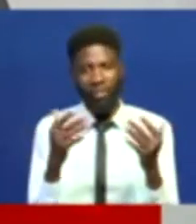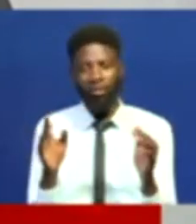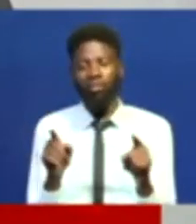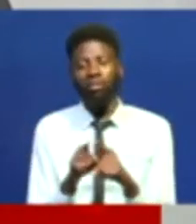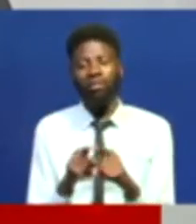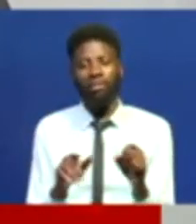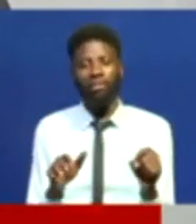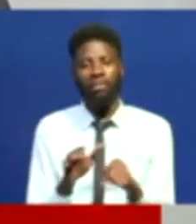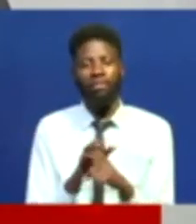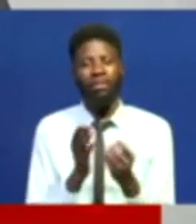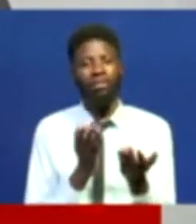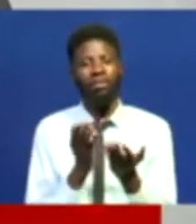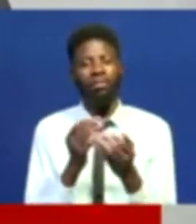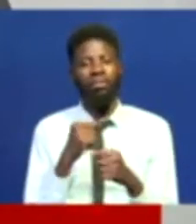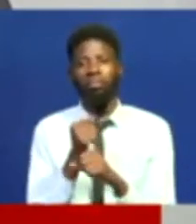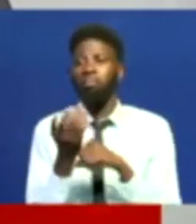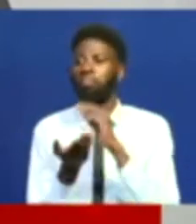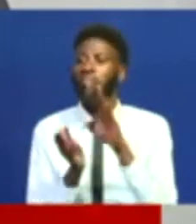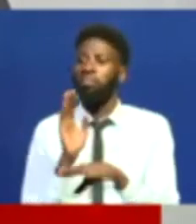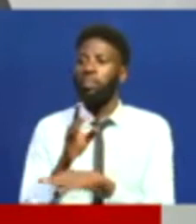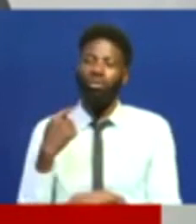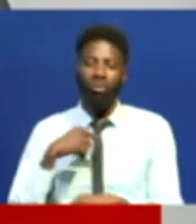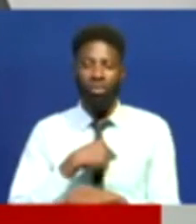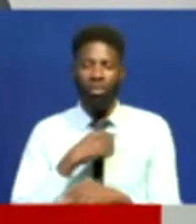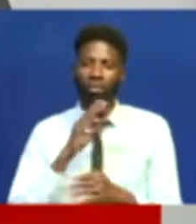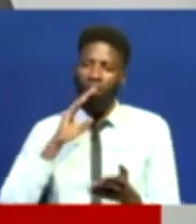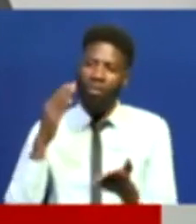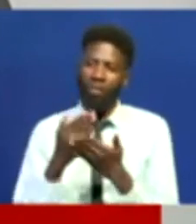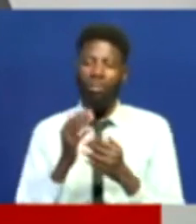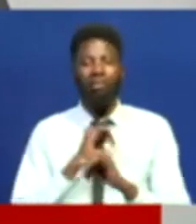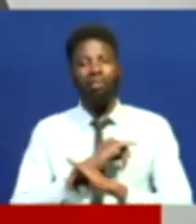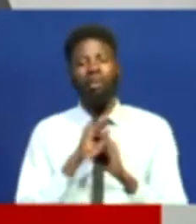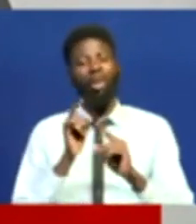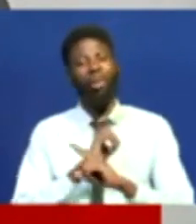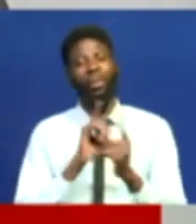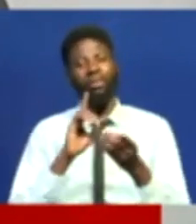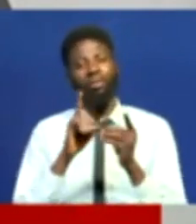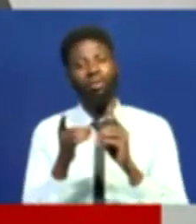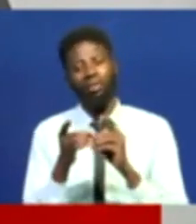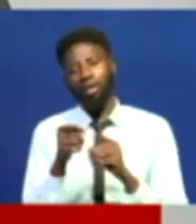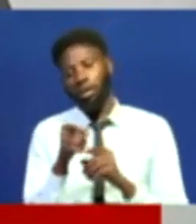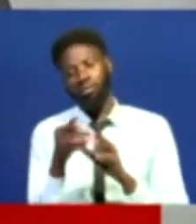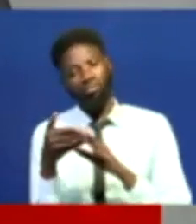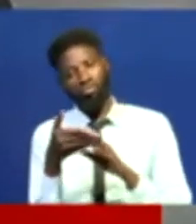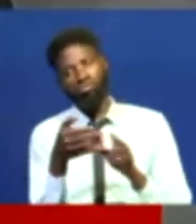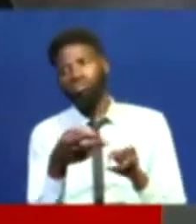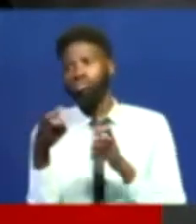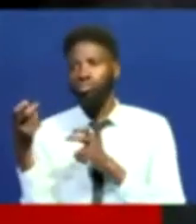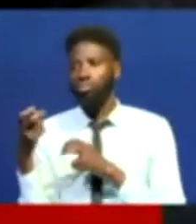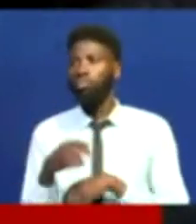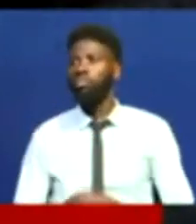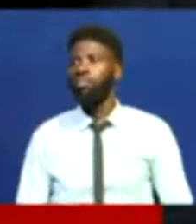fully restore all services. And we can confirm at least that there was no data breach, so to speak. Mm-hmm.